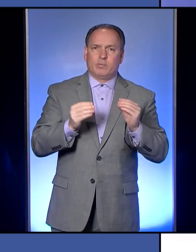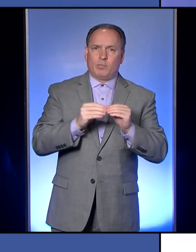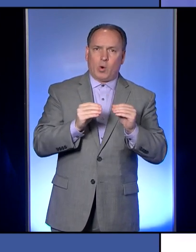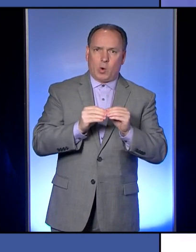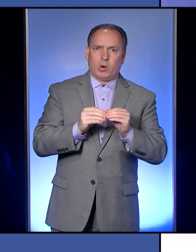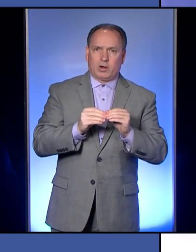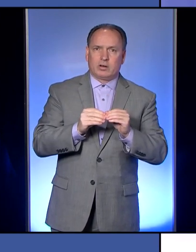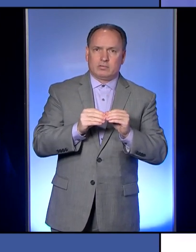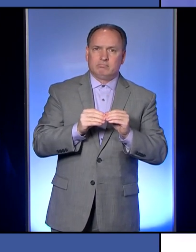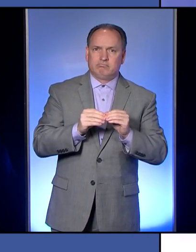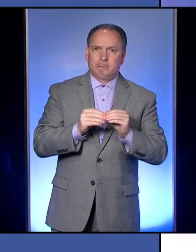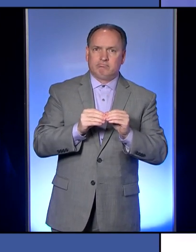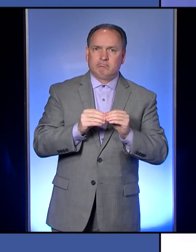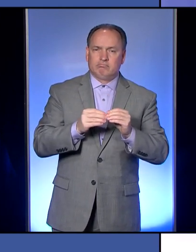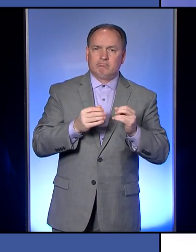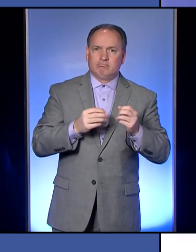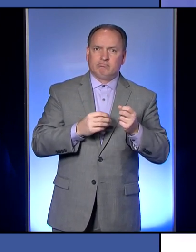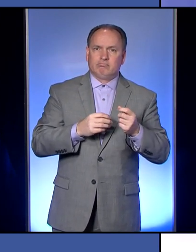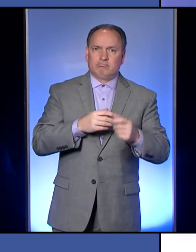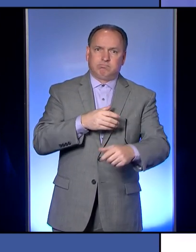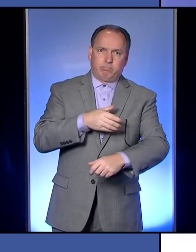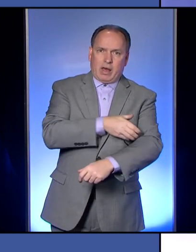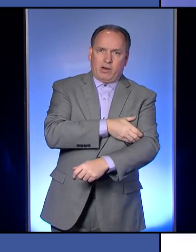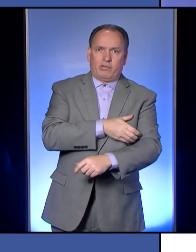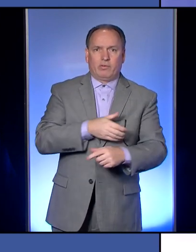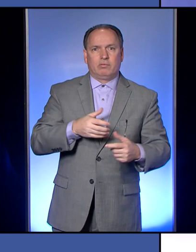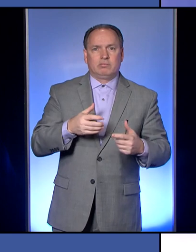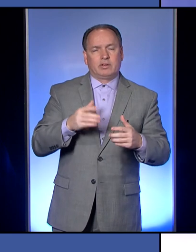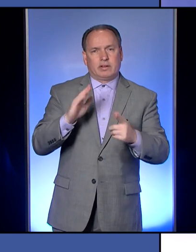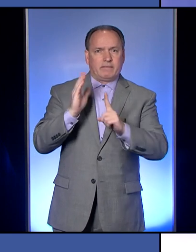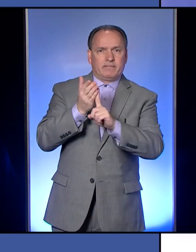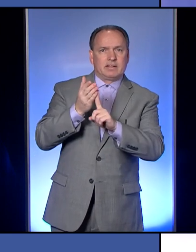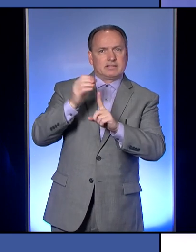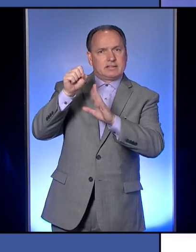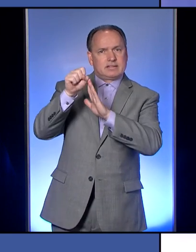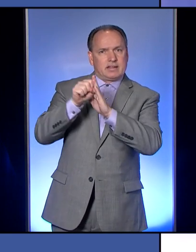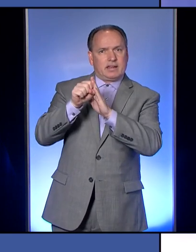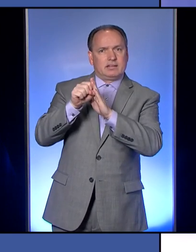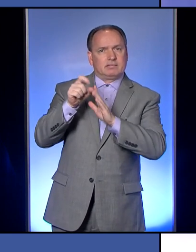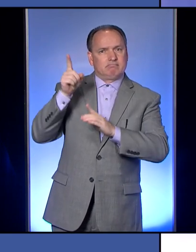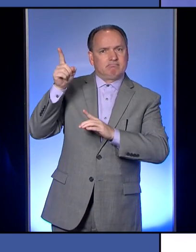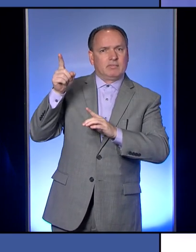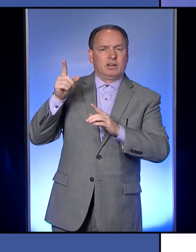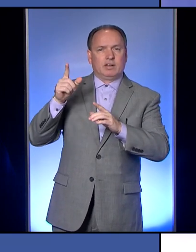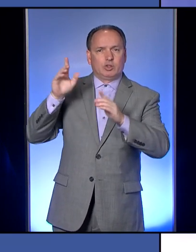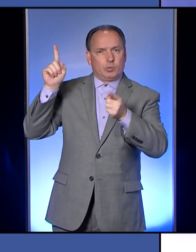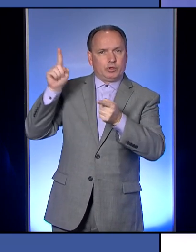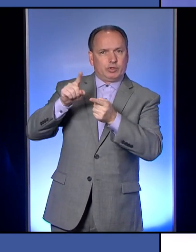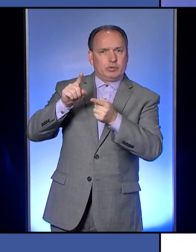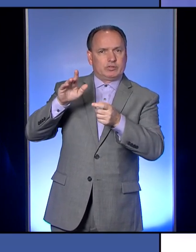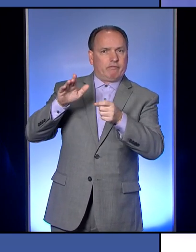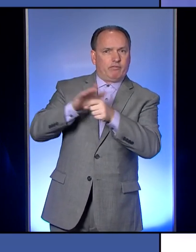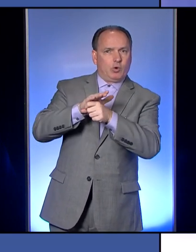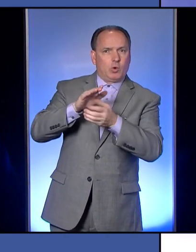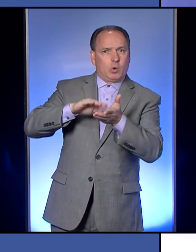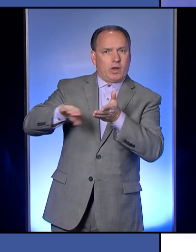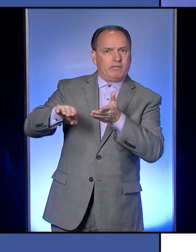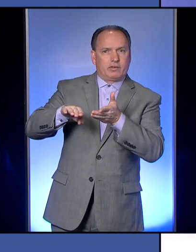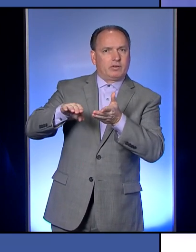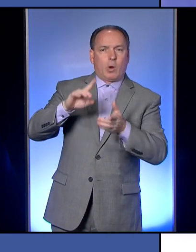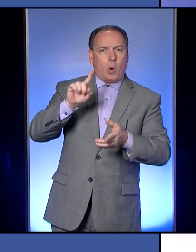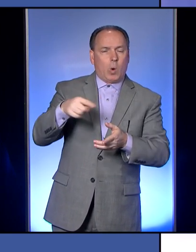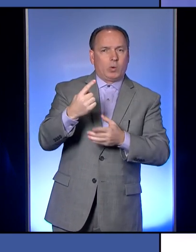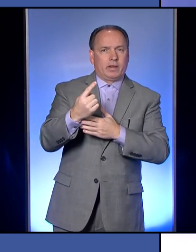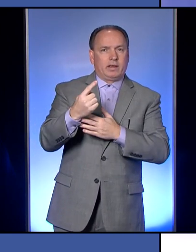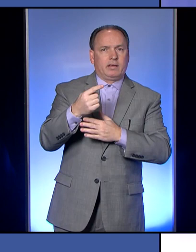to convince the state to reduce the full waiver that was granted to Wabtec and only have them do, as their